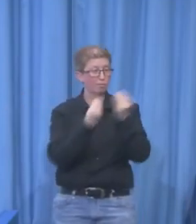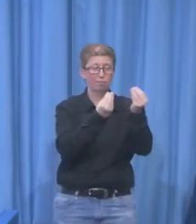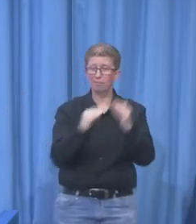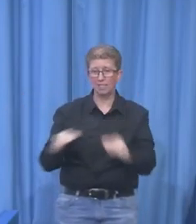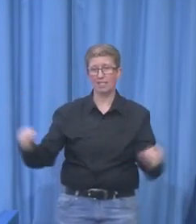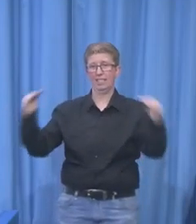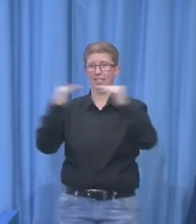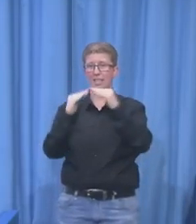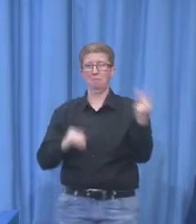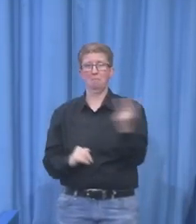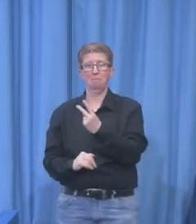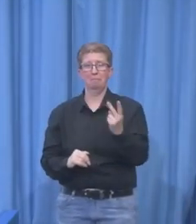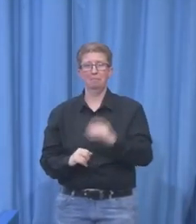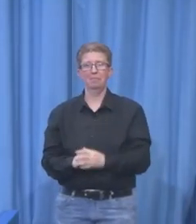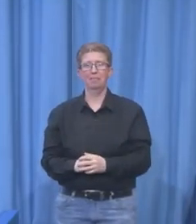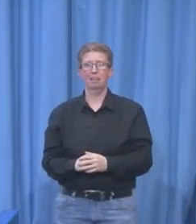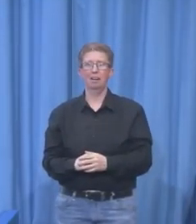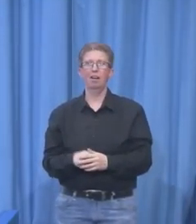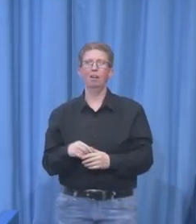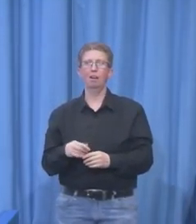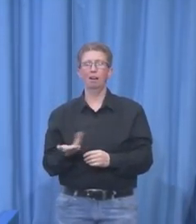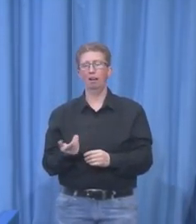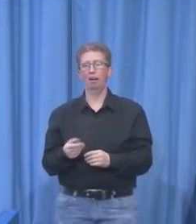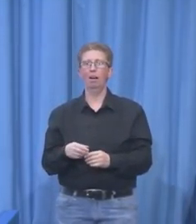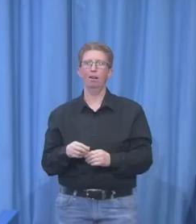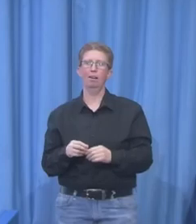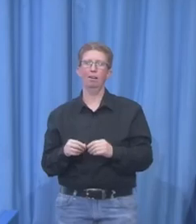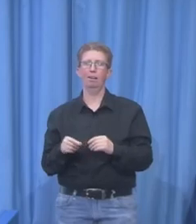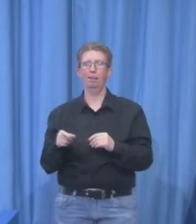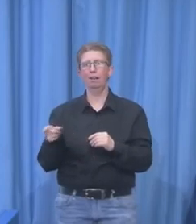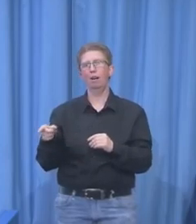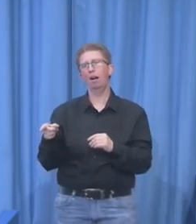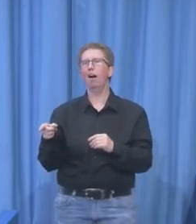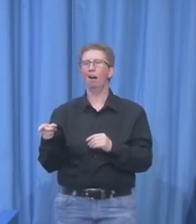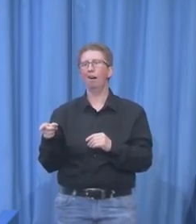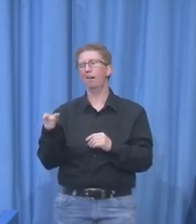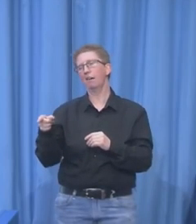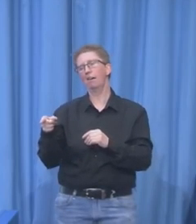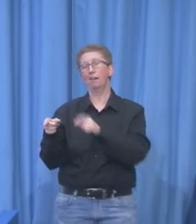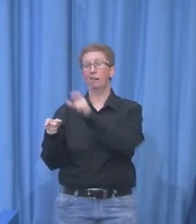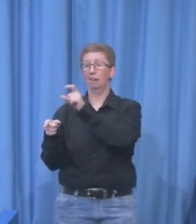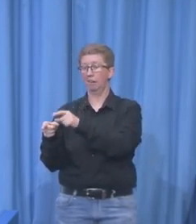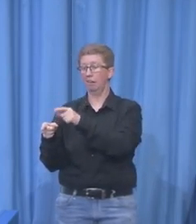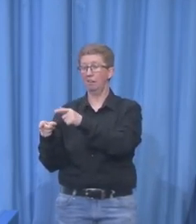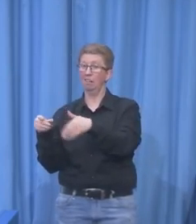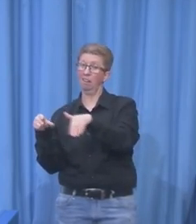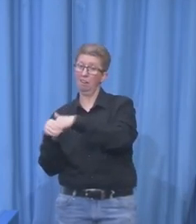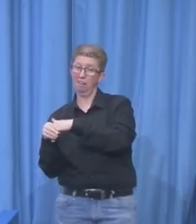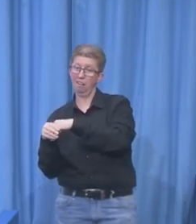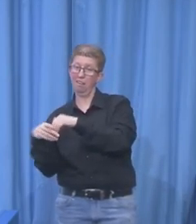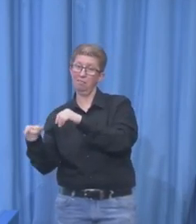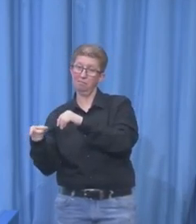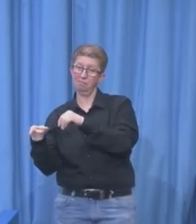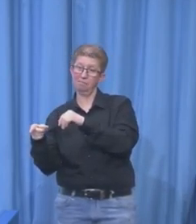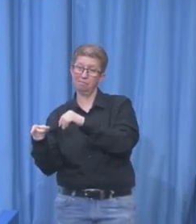job goes. So as an organisation, CARE, we wouldn't look at wage subsidies really.